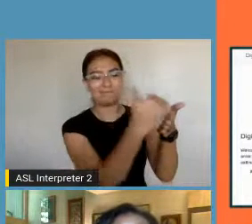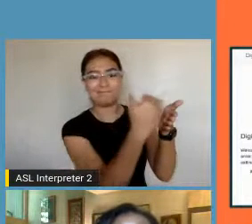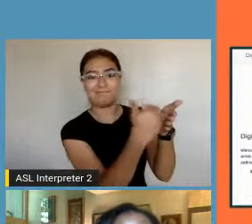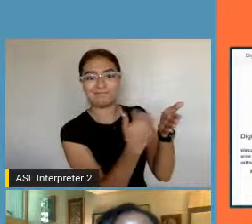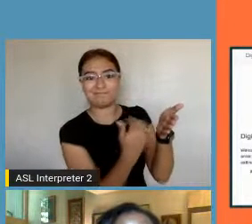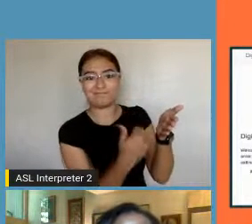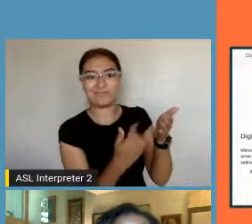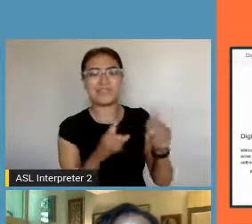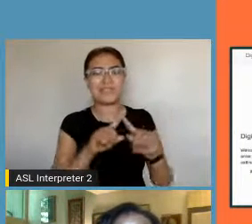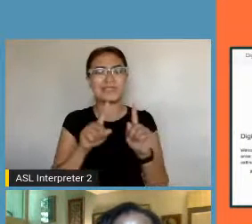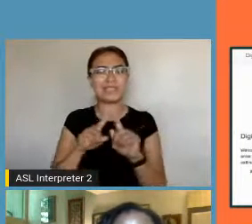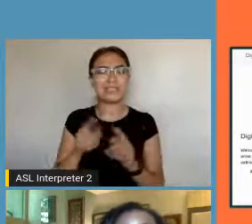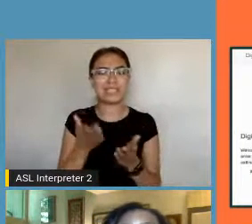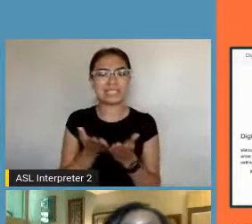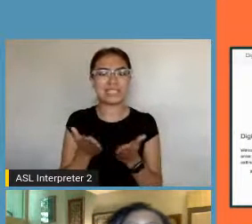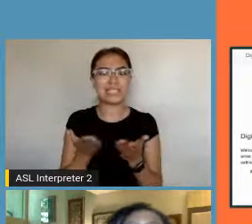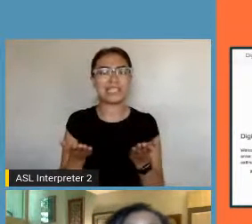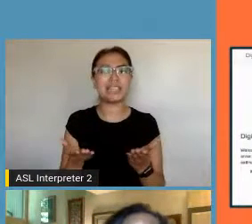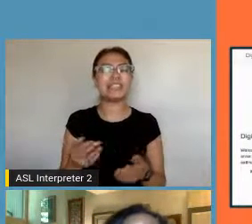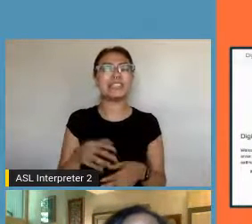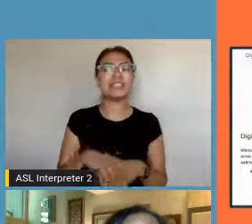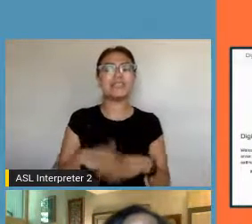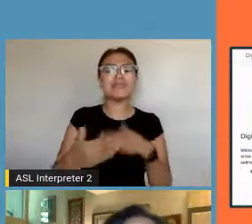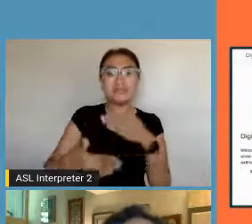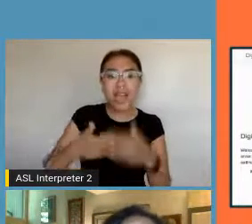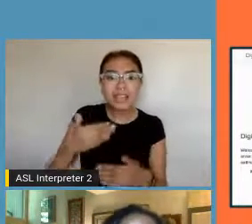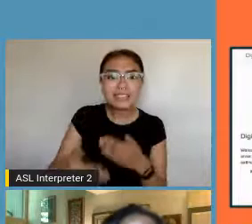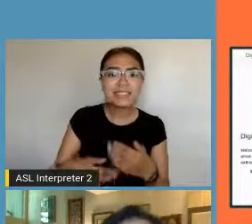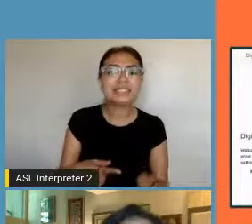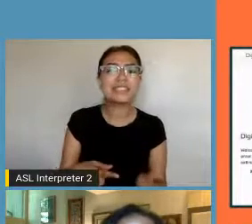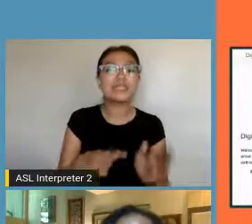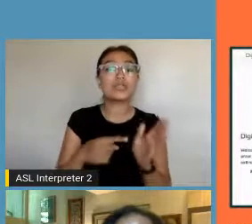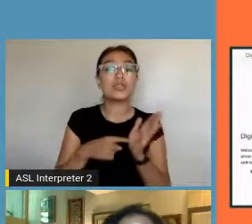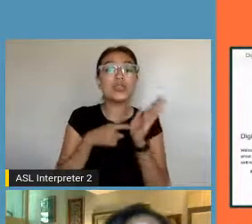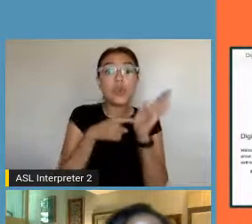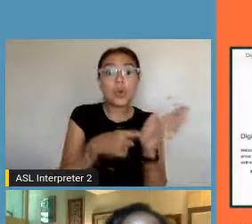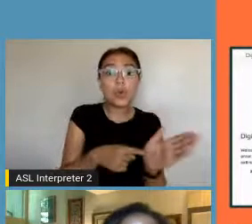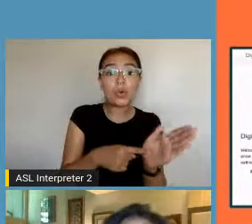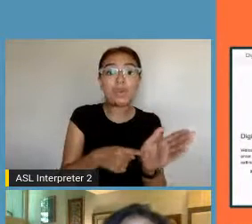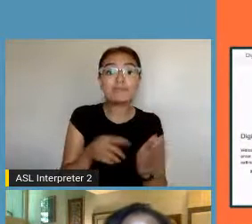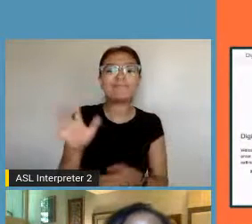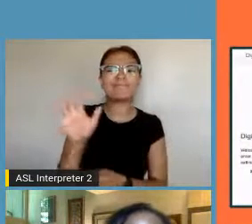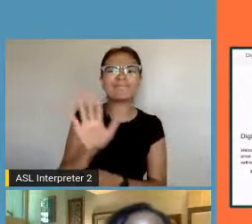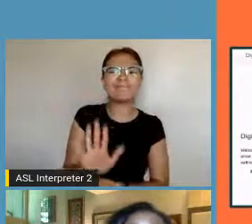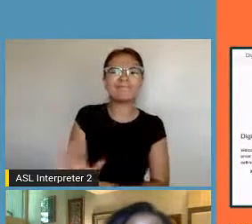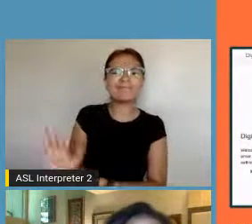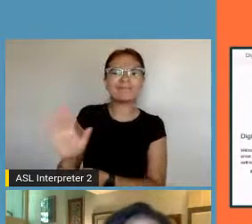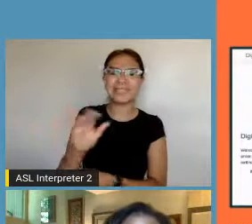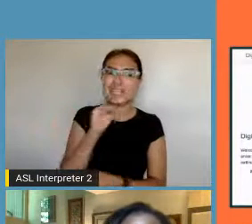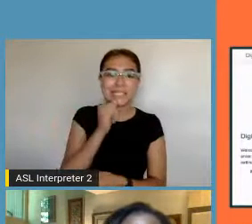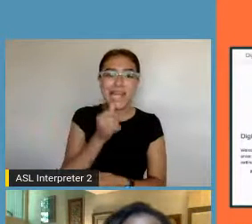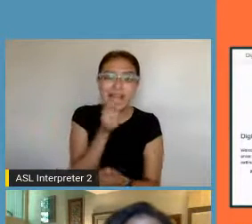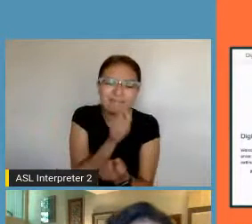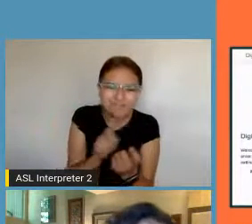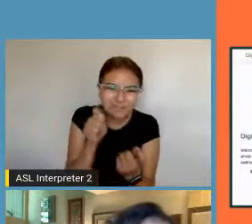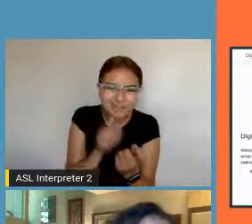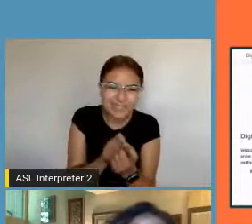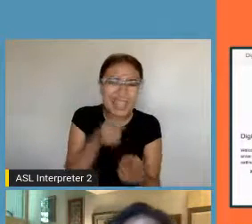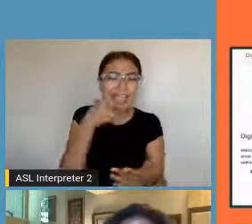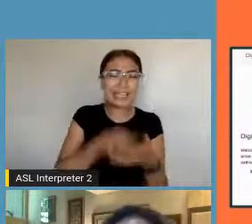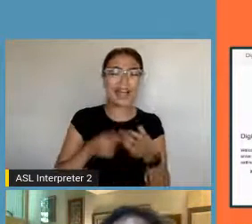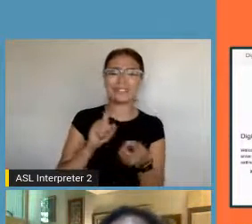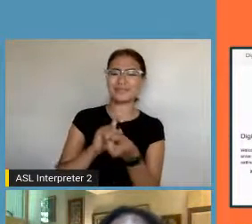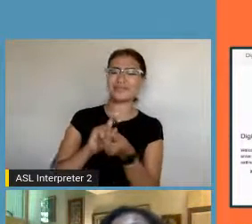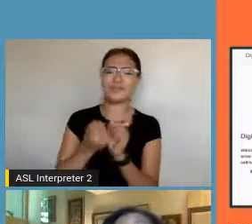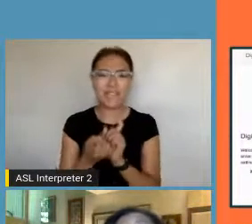quality control, post-processing, and it just kind of gives you a general ballpark. It's not written in stone, costs will change and will vary as